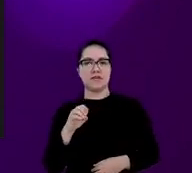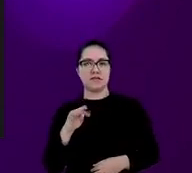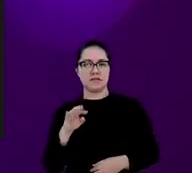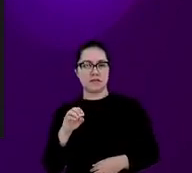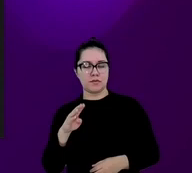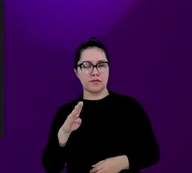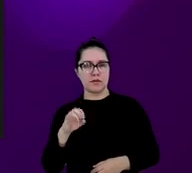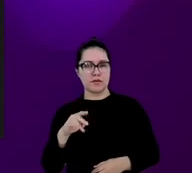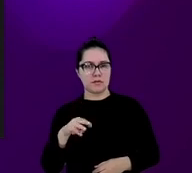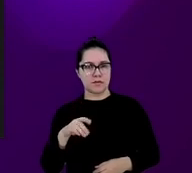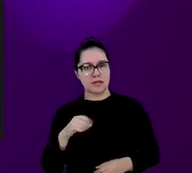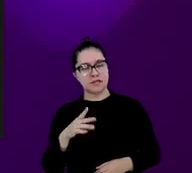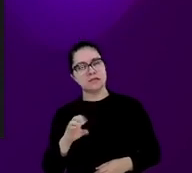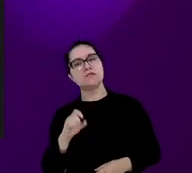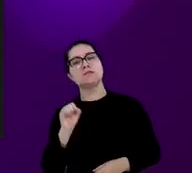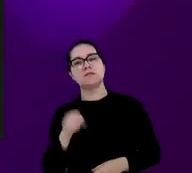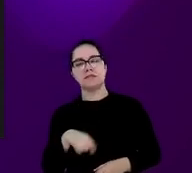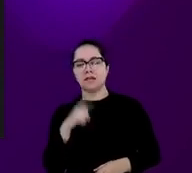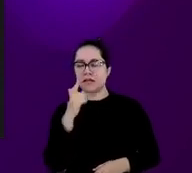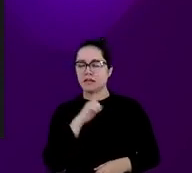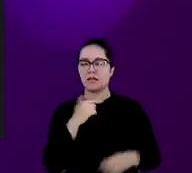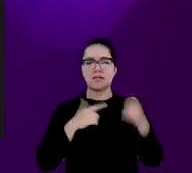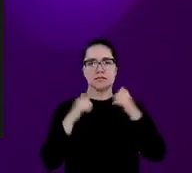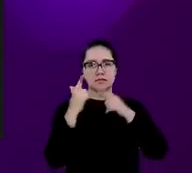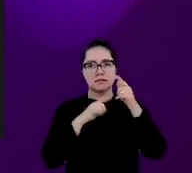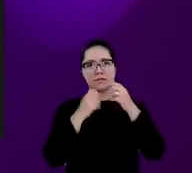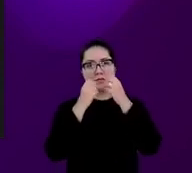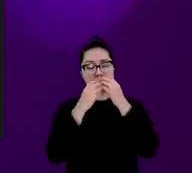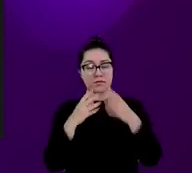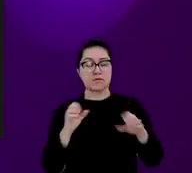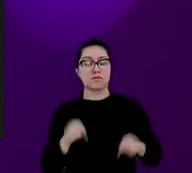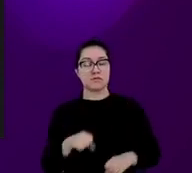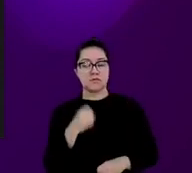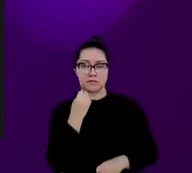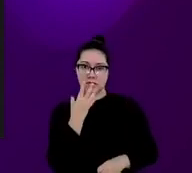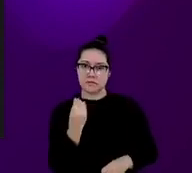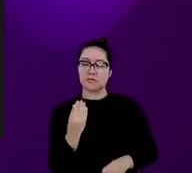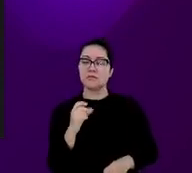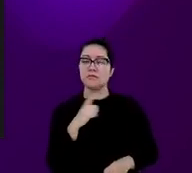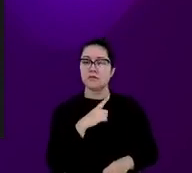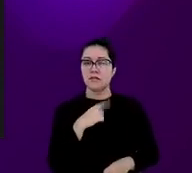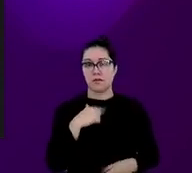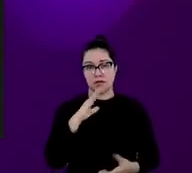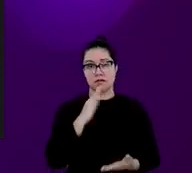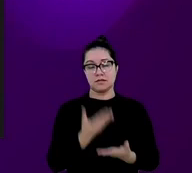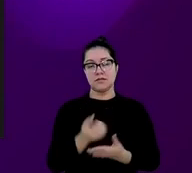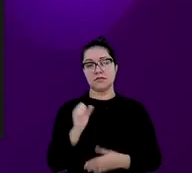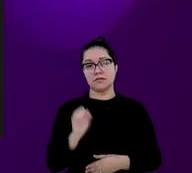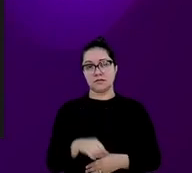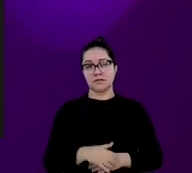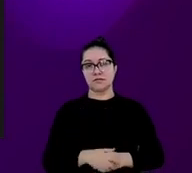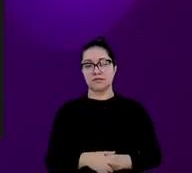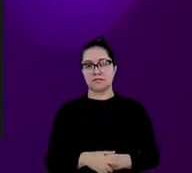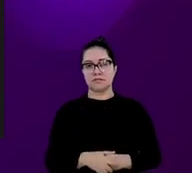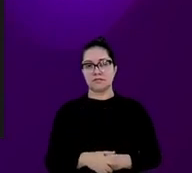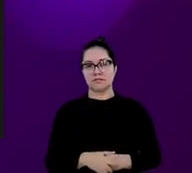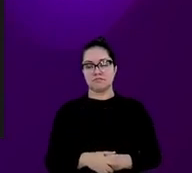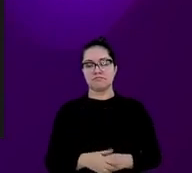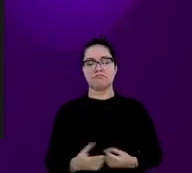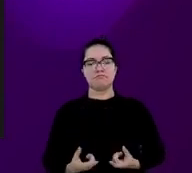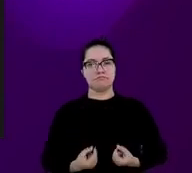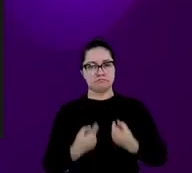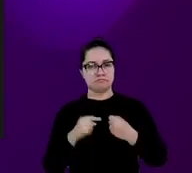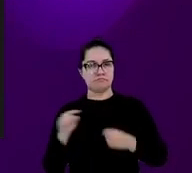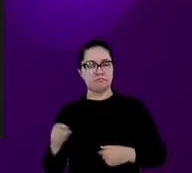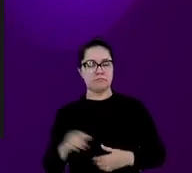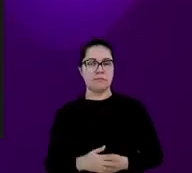So that's what comes in top of my mind. Mike, what do you think? Well, we should not discount the possibility